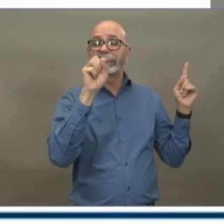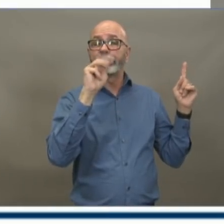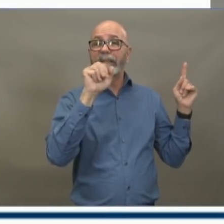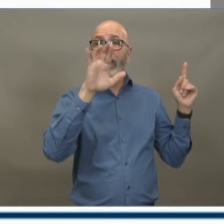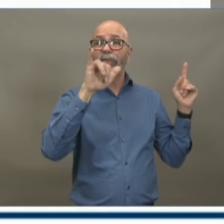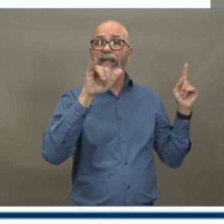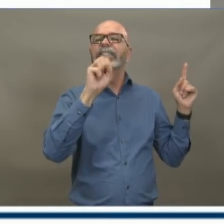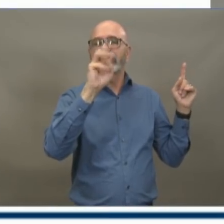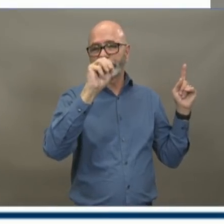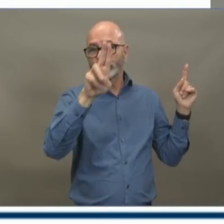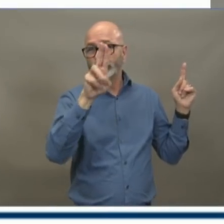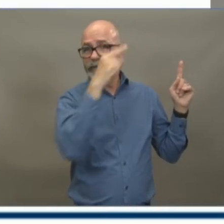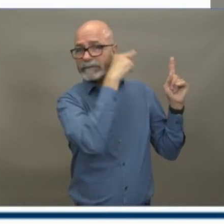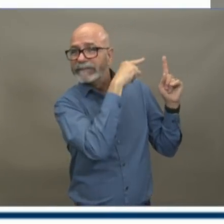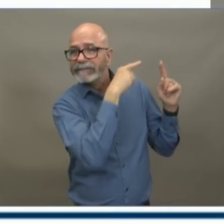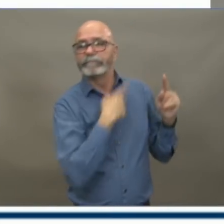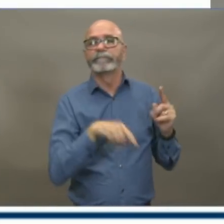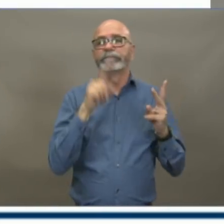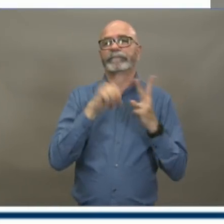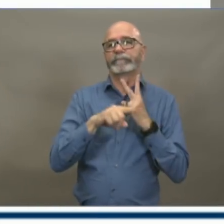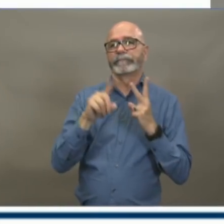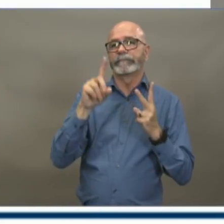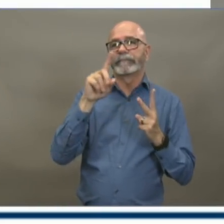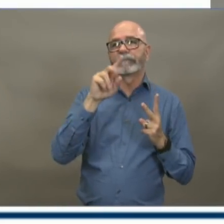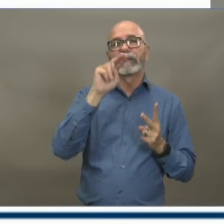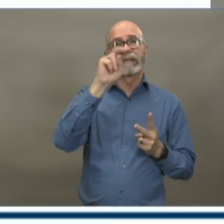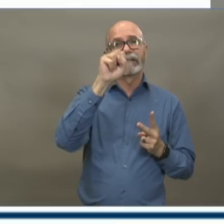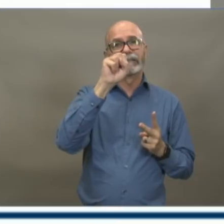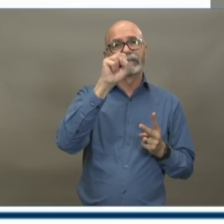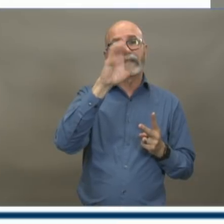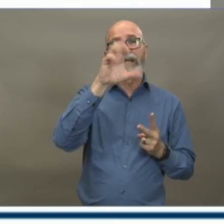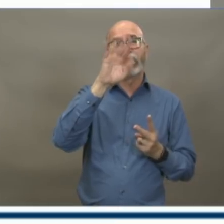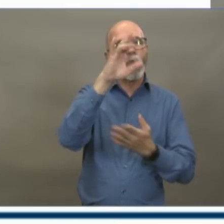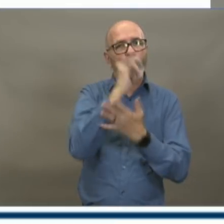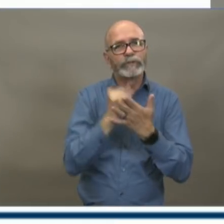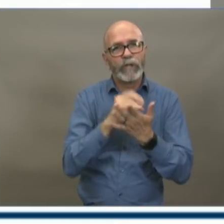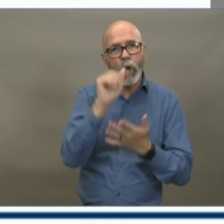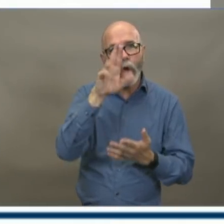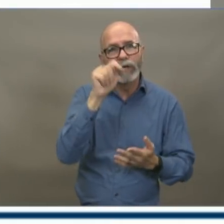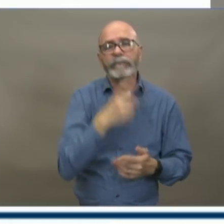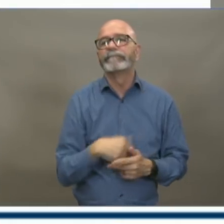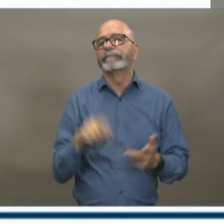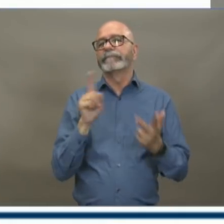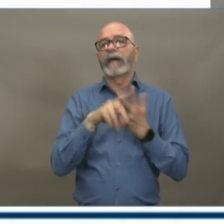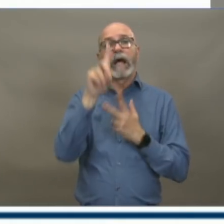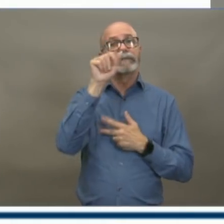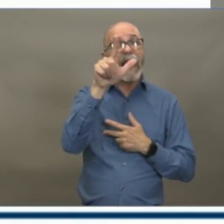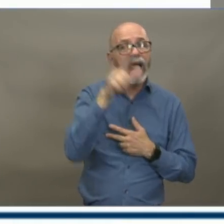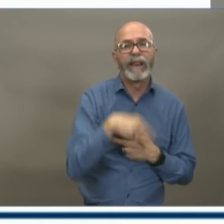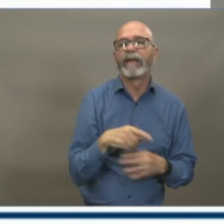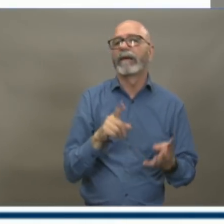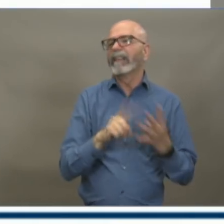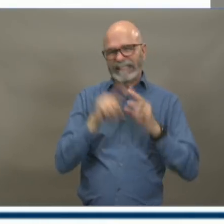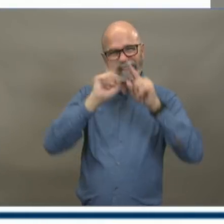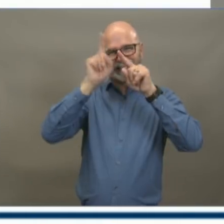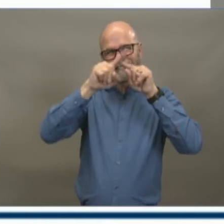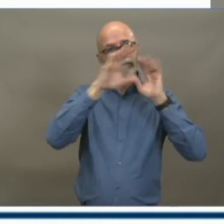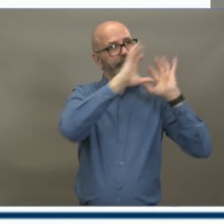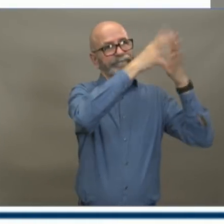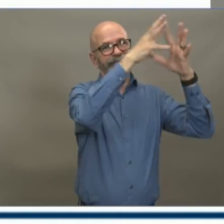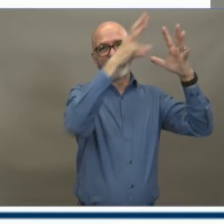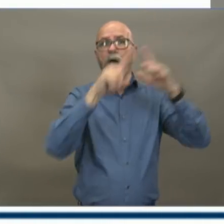NASCAD. Students who go to peninsular post-secondary institutions, because that's the group that we're most